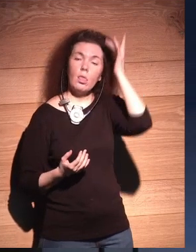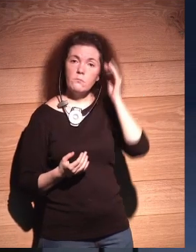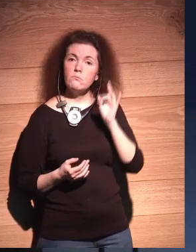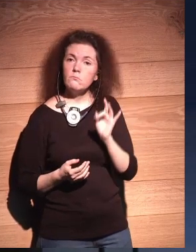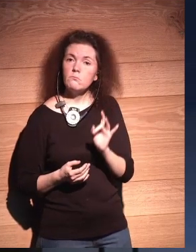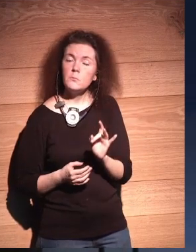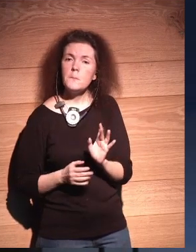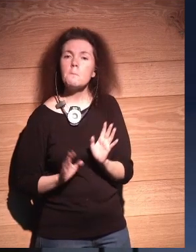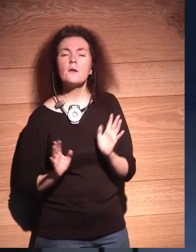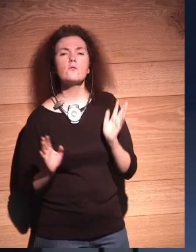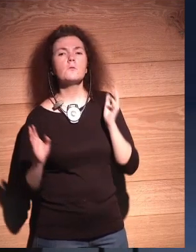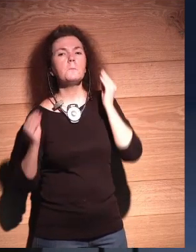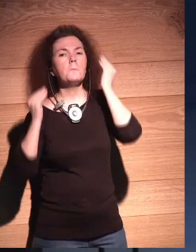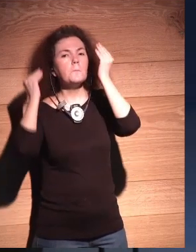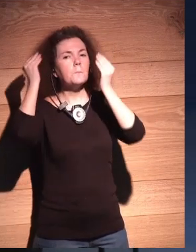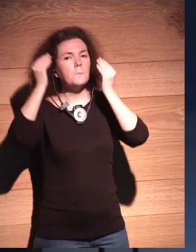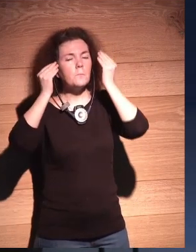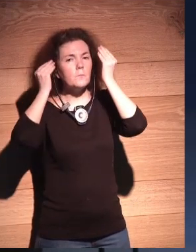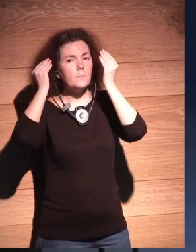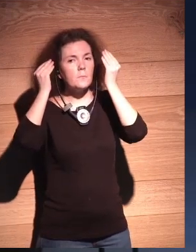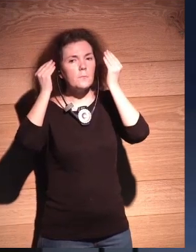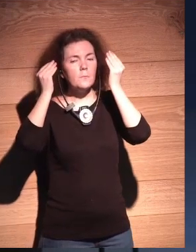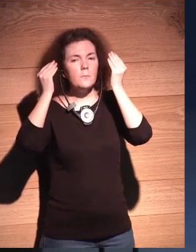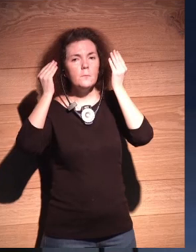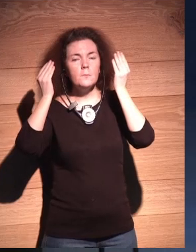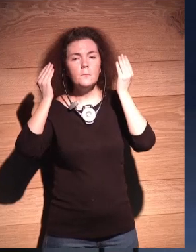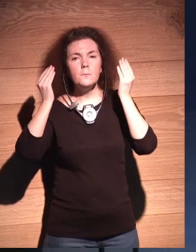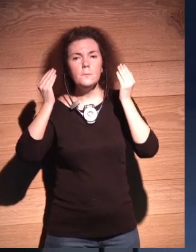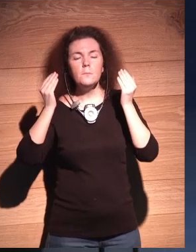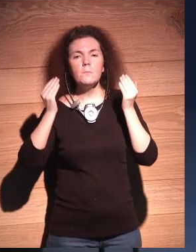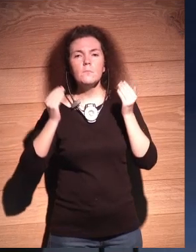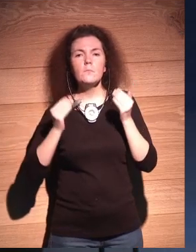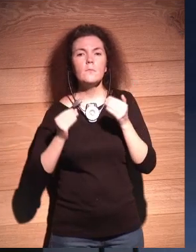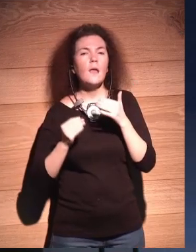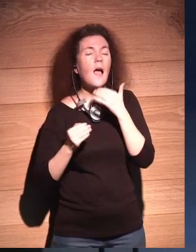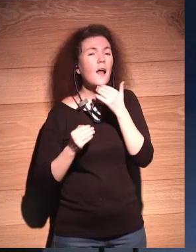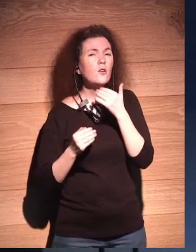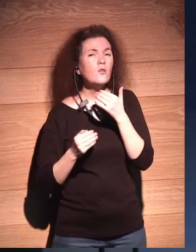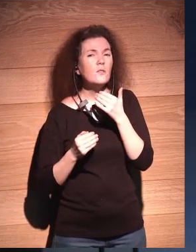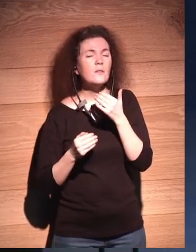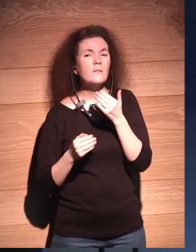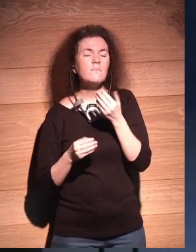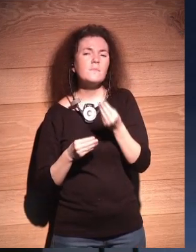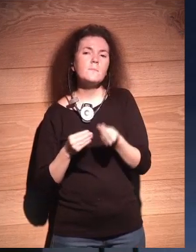stories are one of the things that I've been doing with some other artists is